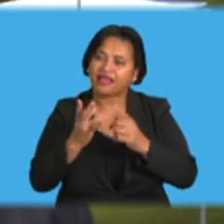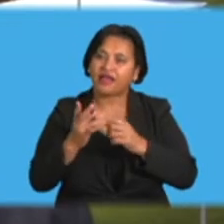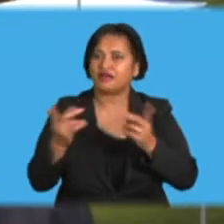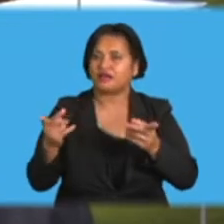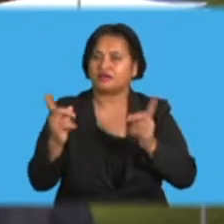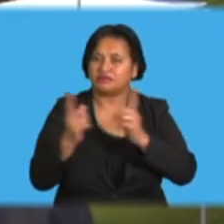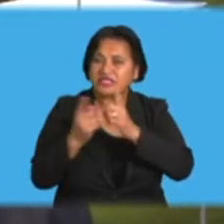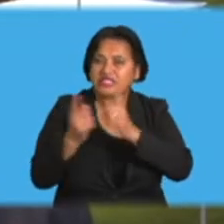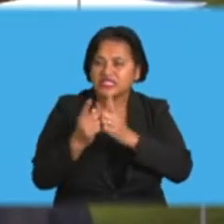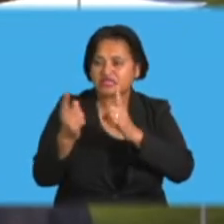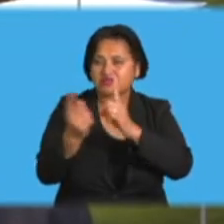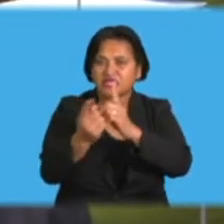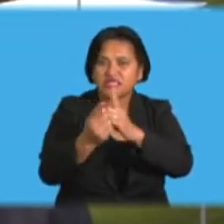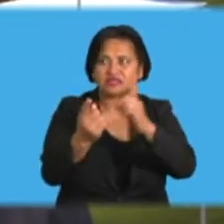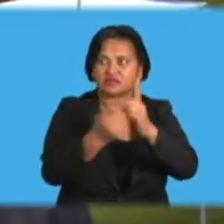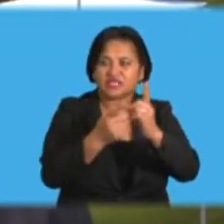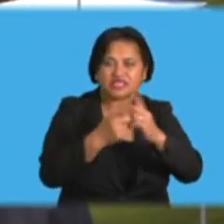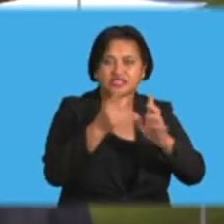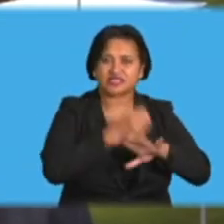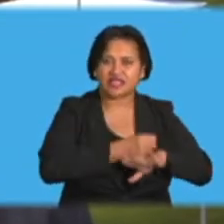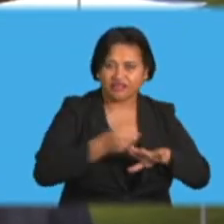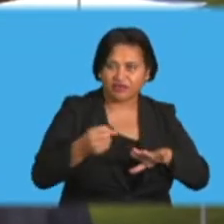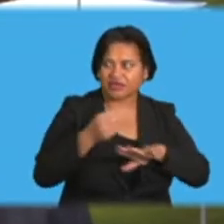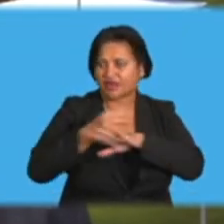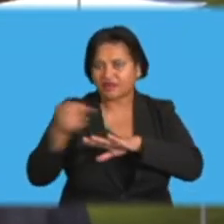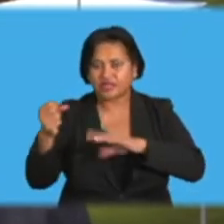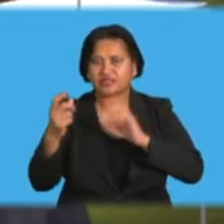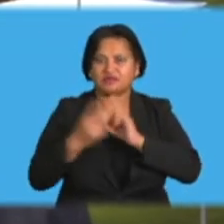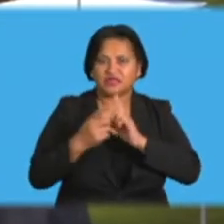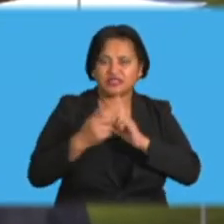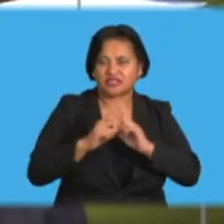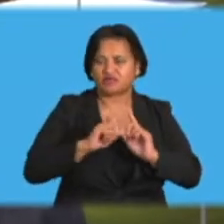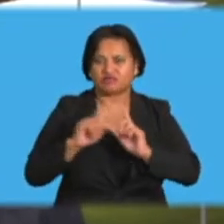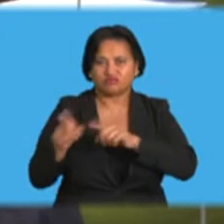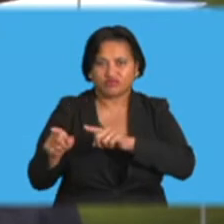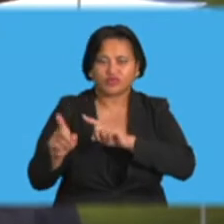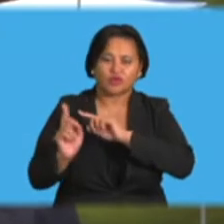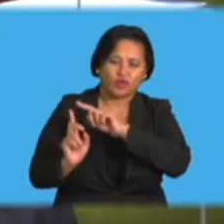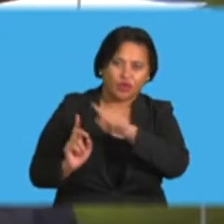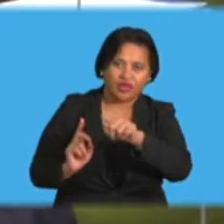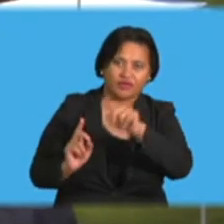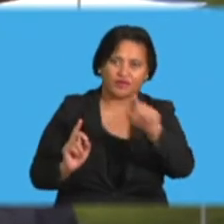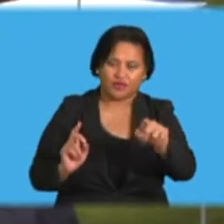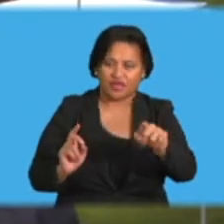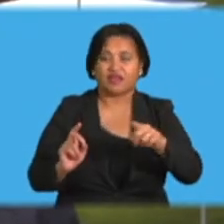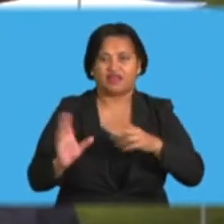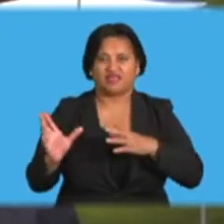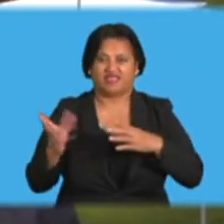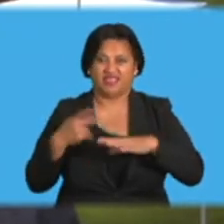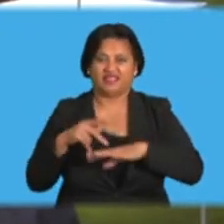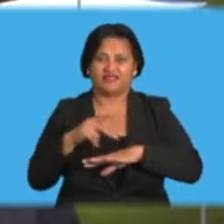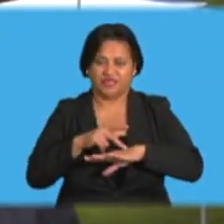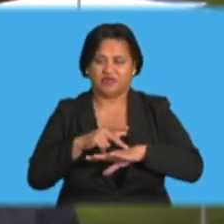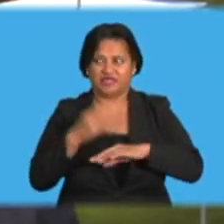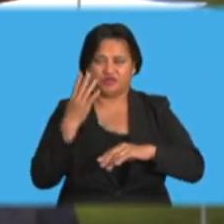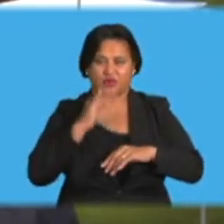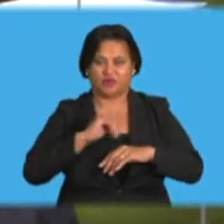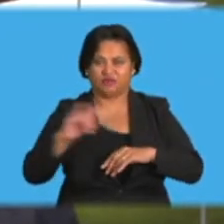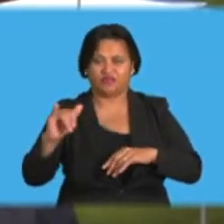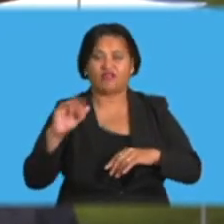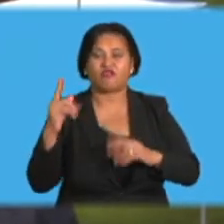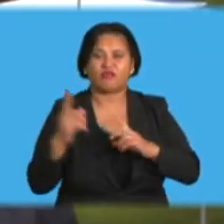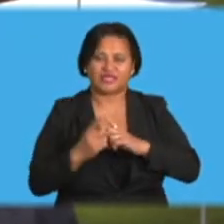also had a number of bilateral meetings. The annual gathering provided a valuable opportunity for member countries to discuss key global and regional